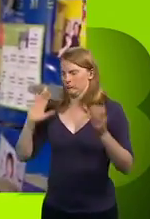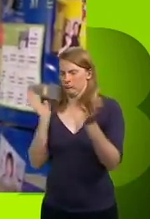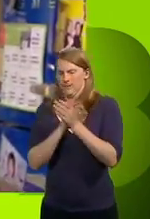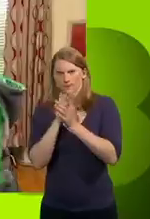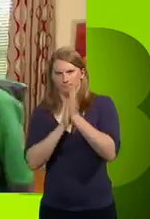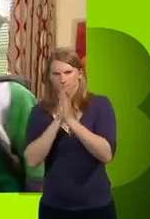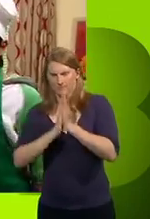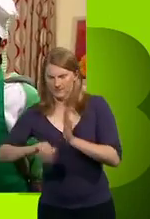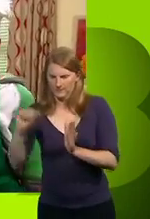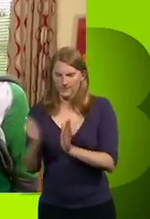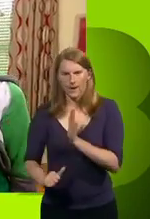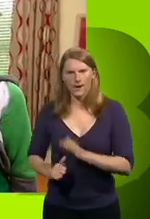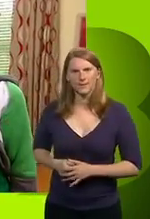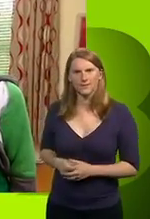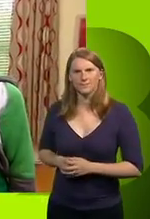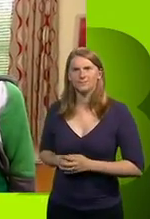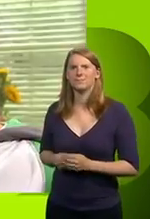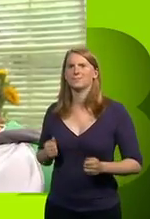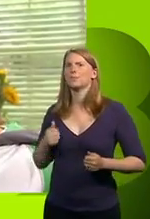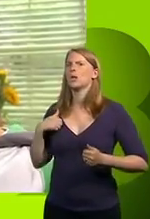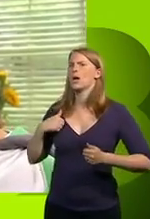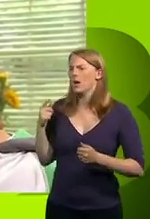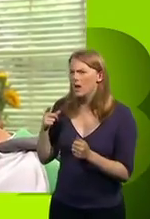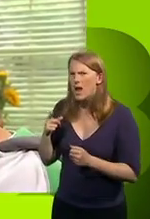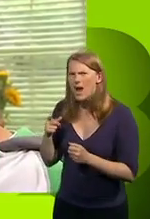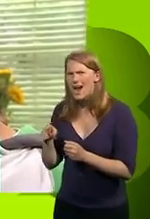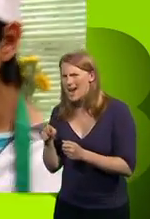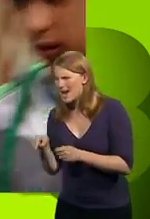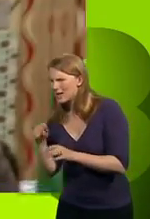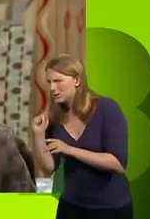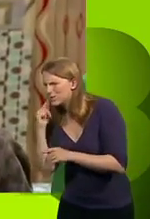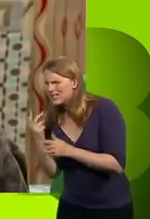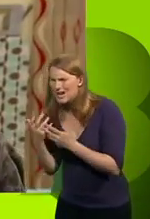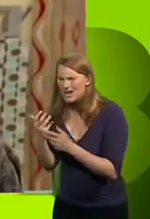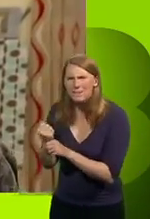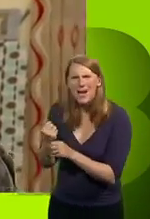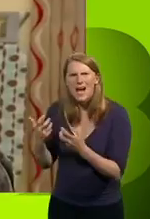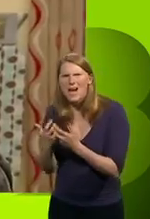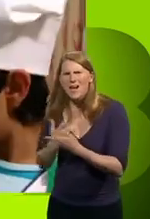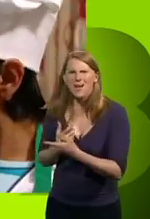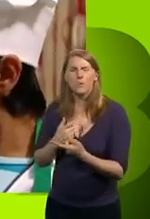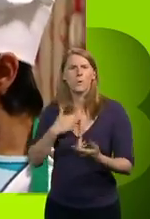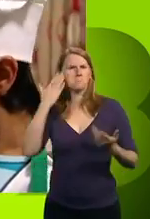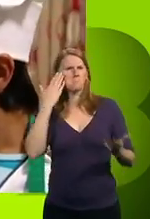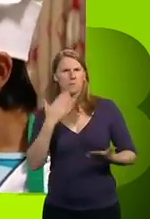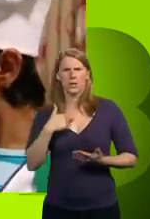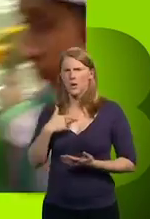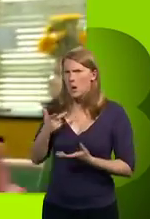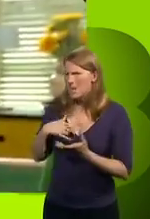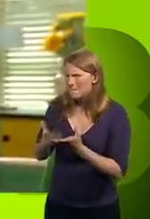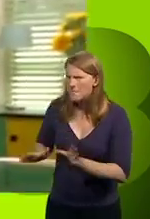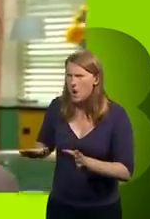Right. Let's get started. How do you actually make sweets? I have no idea. We probably need a bowl,